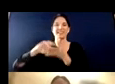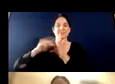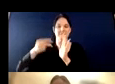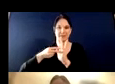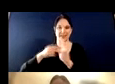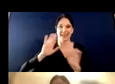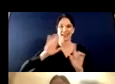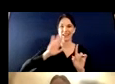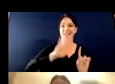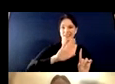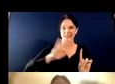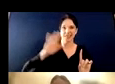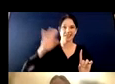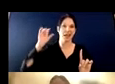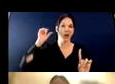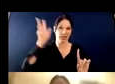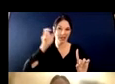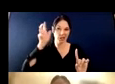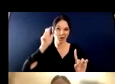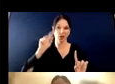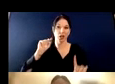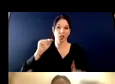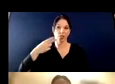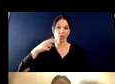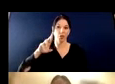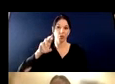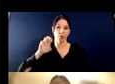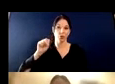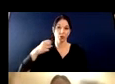a lot in audiology clinics with your ENT.